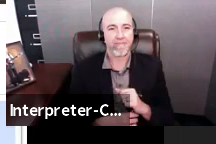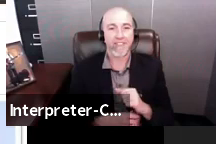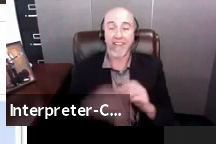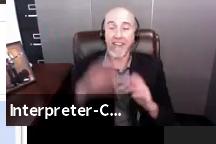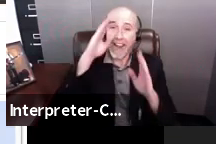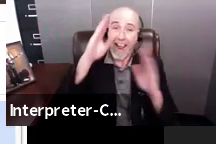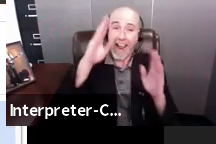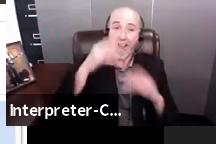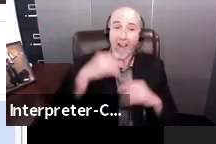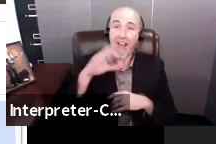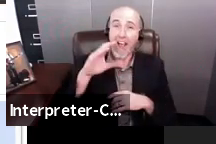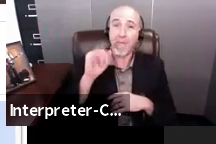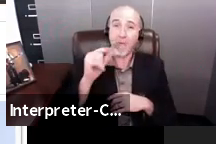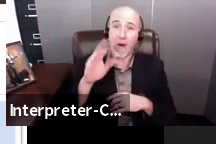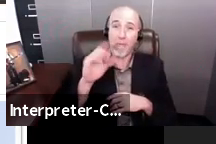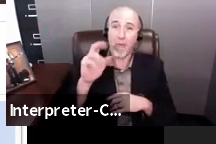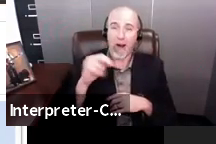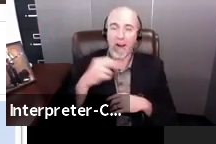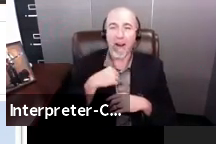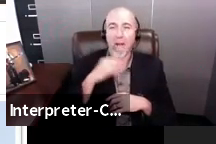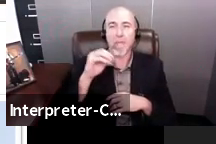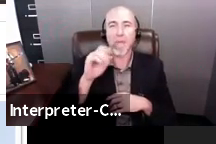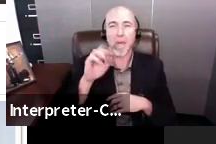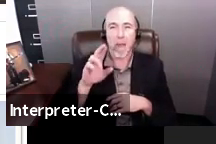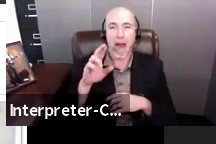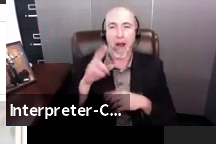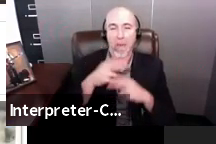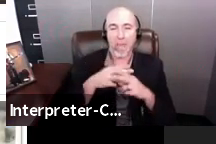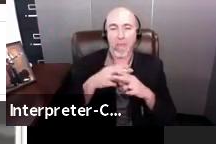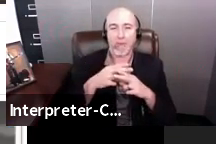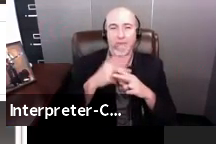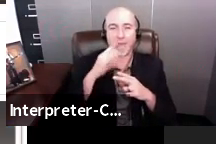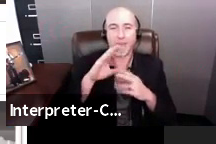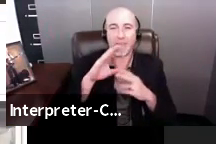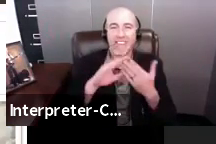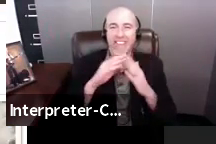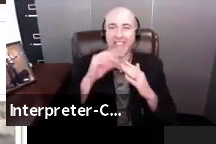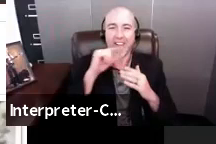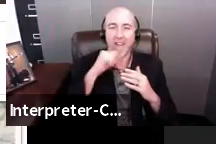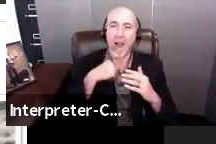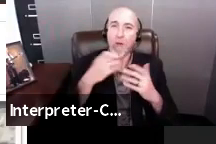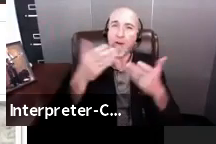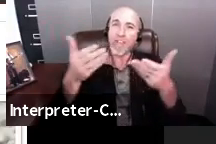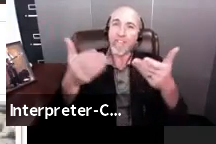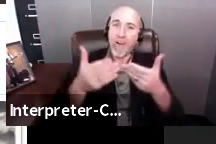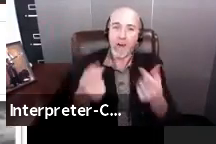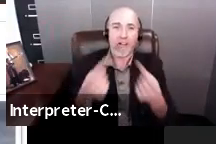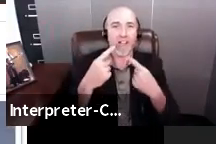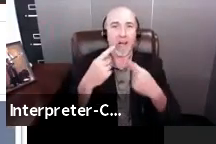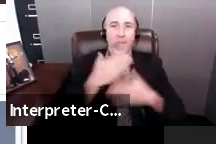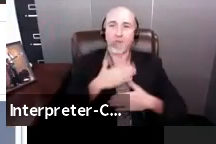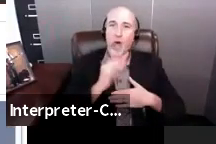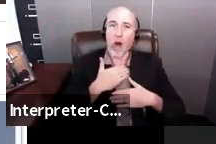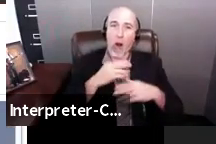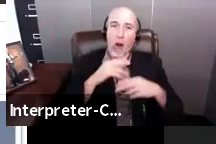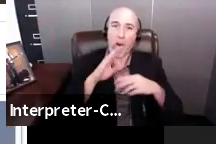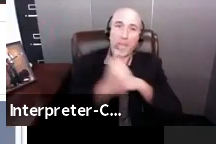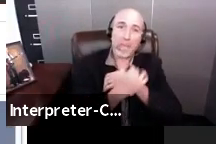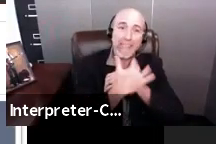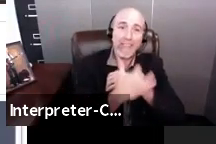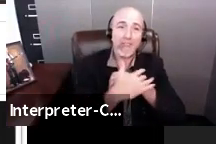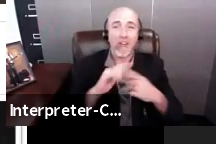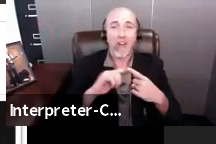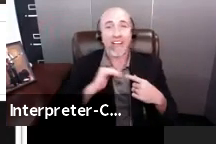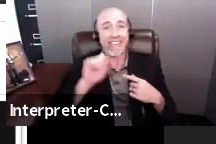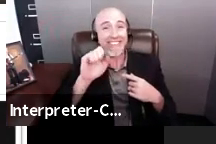Craig Brown, Mayor Pro Tem for the City of Galveston. I'd like to invite you to come and enjoy our beaches, our seafood, and